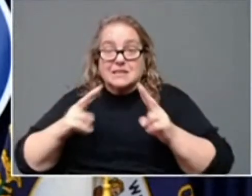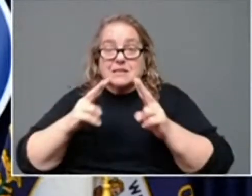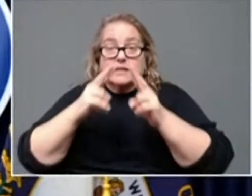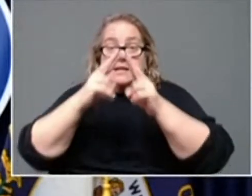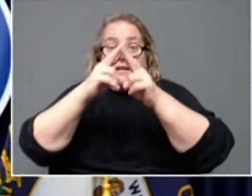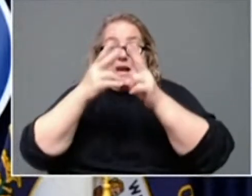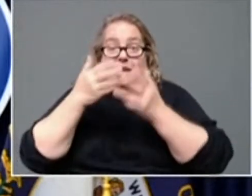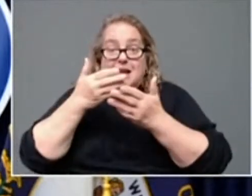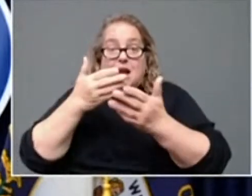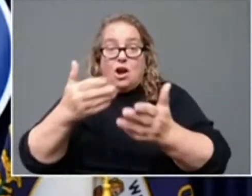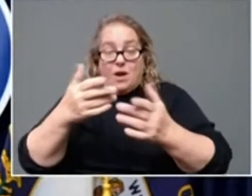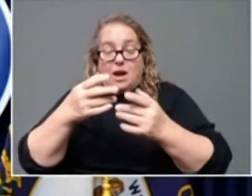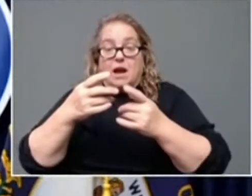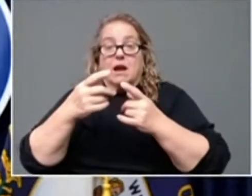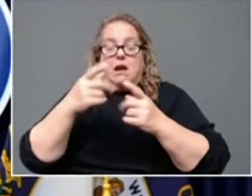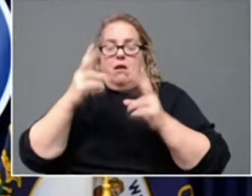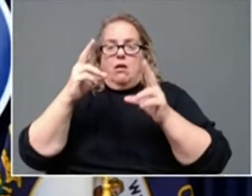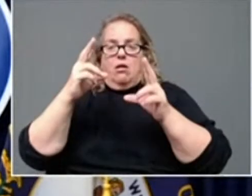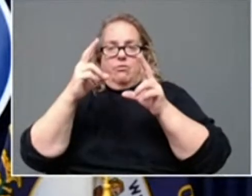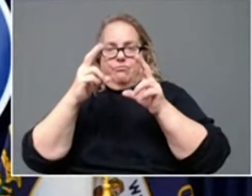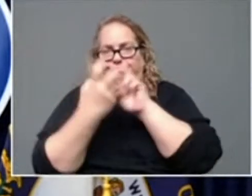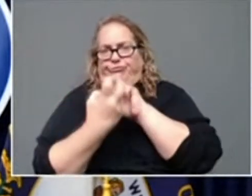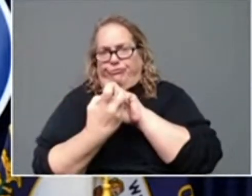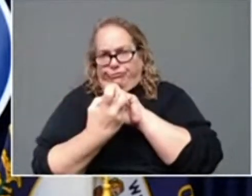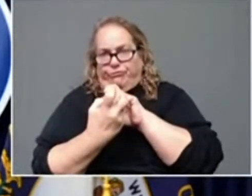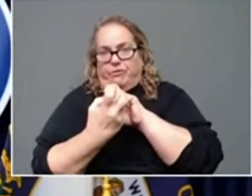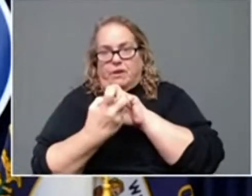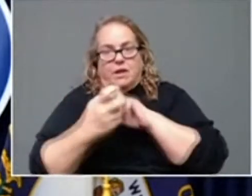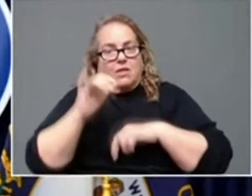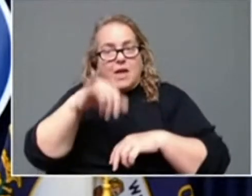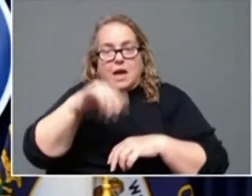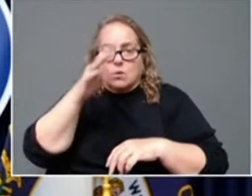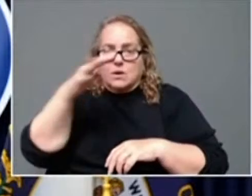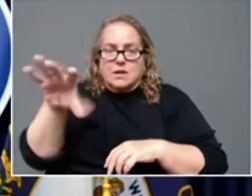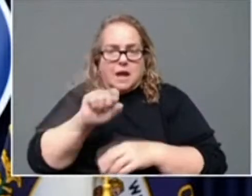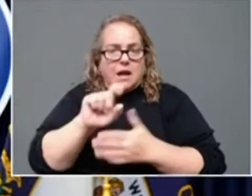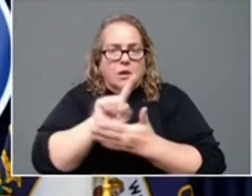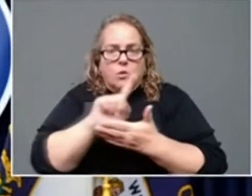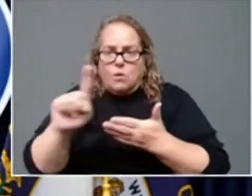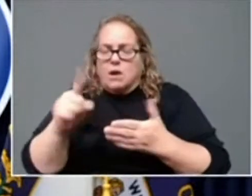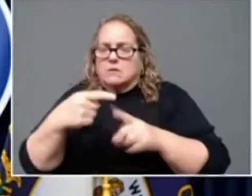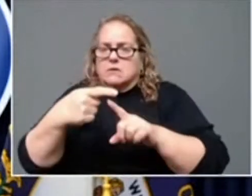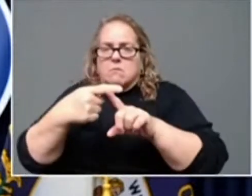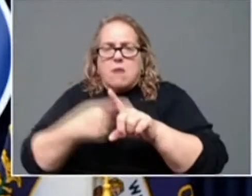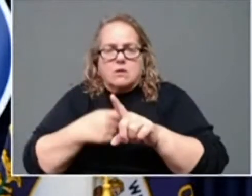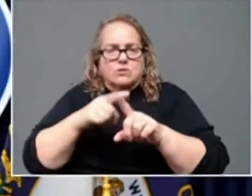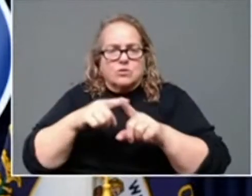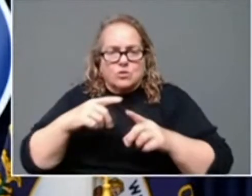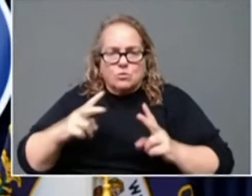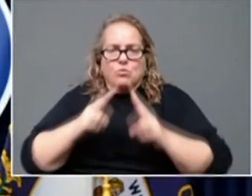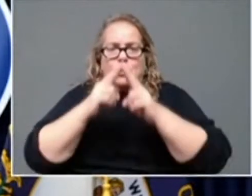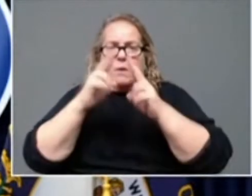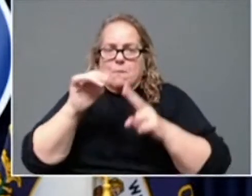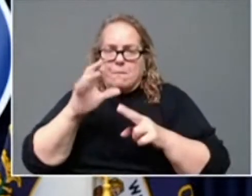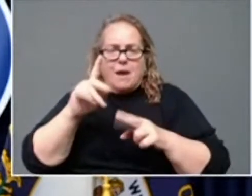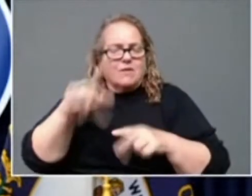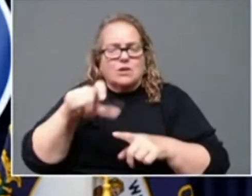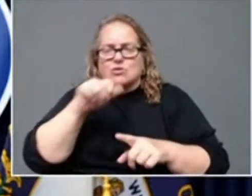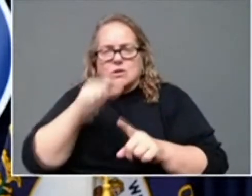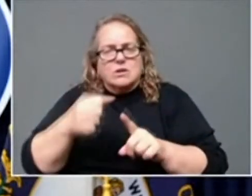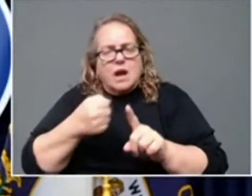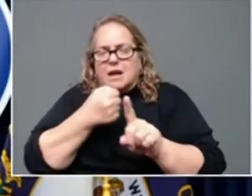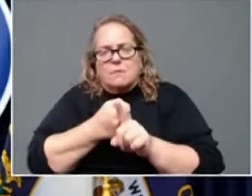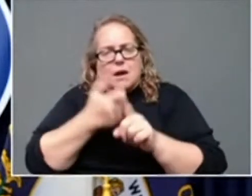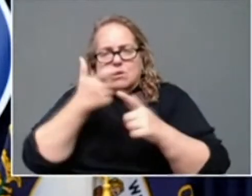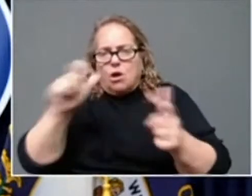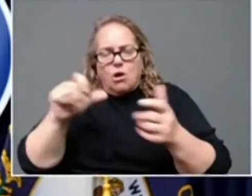buckled. That will take weeks to months to put back up, but that should not impact the large numbers. So I'll go over very briefly